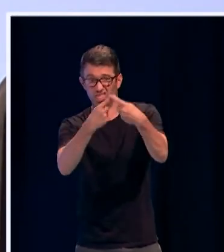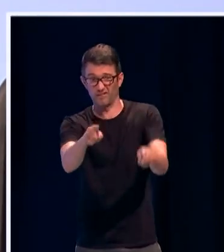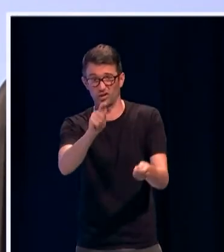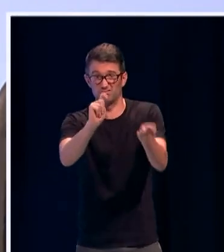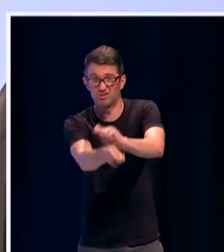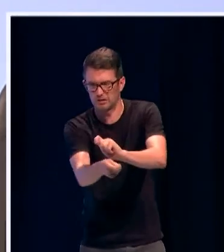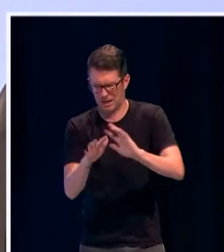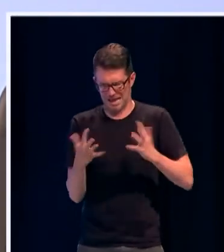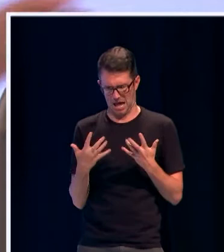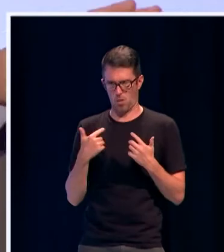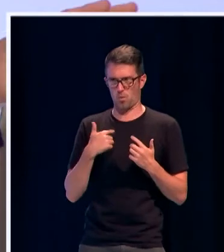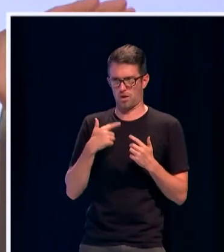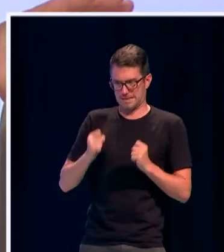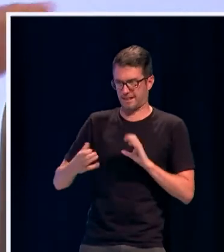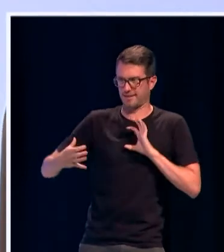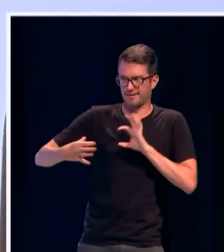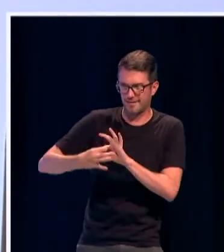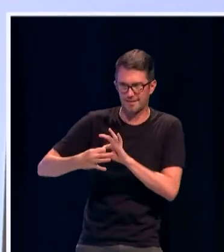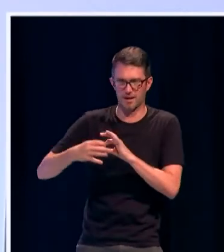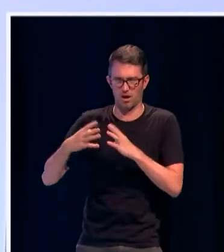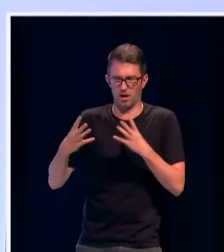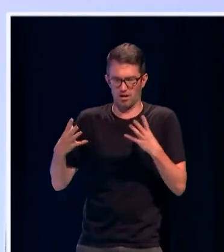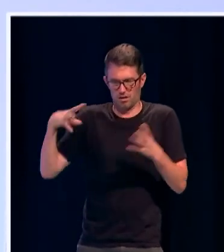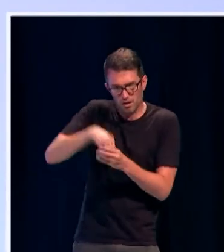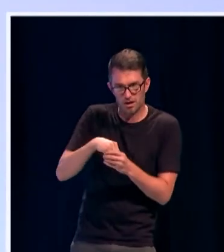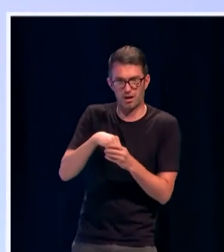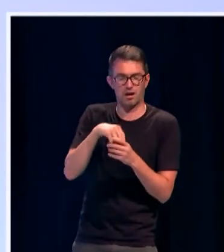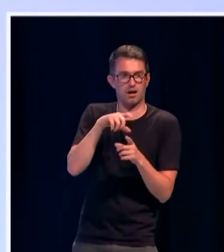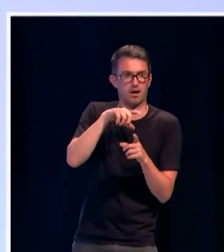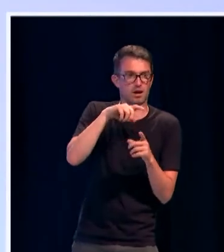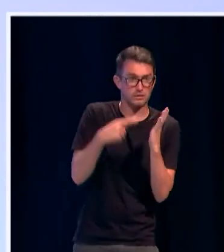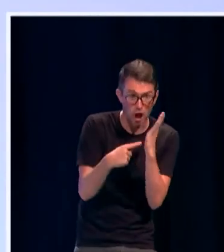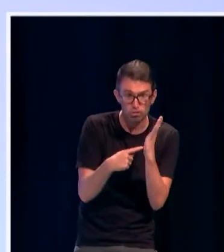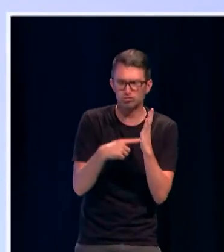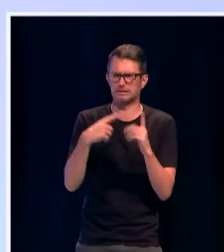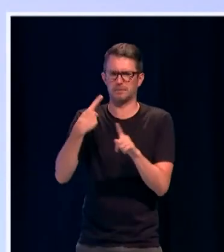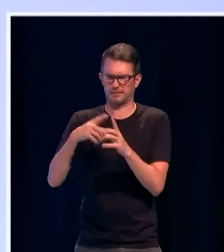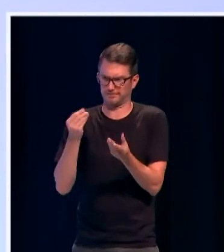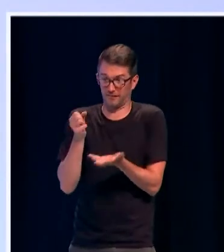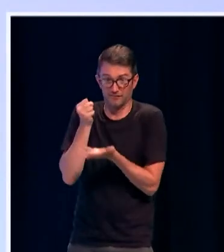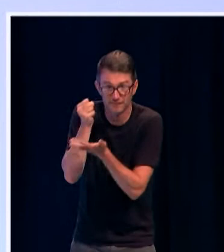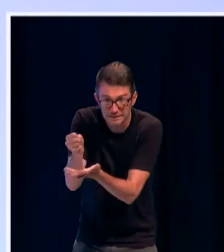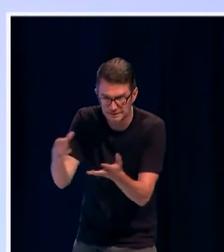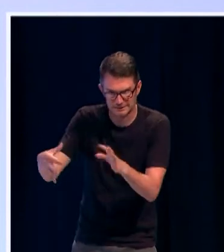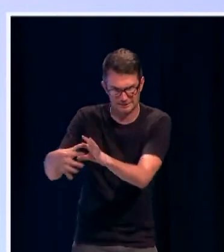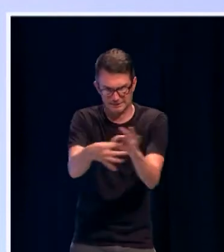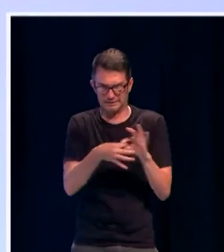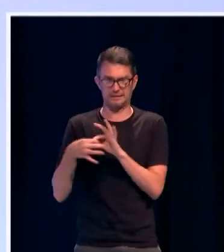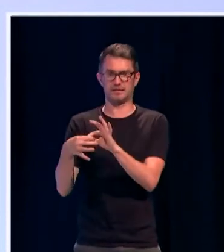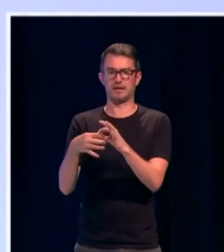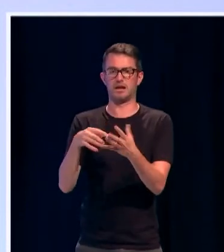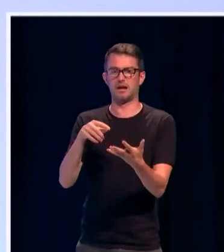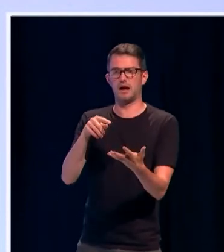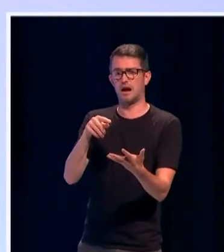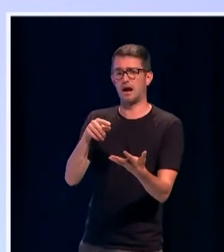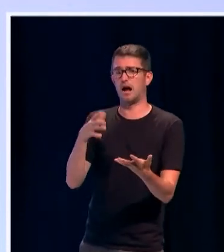in disability, regardless of your topic, which then empowered people, employees with disabilities, to come and put themselves forward to